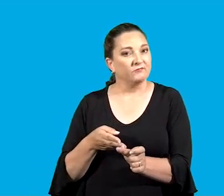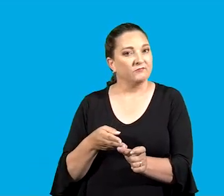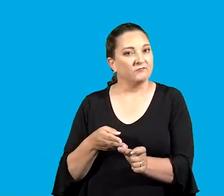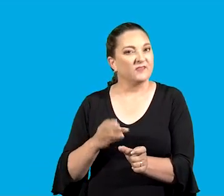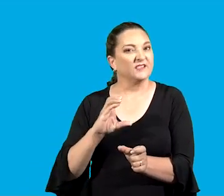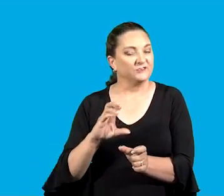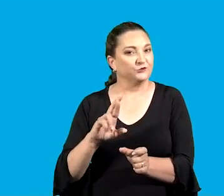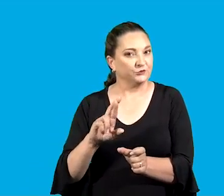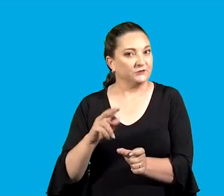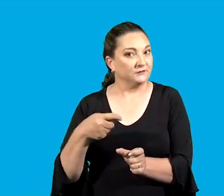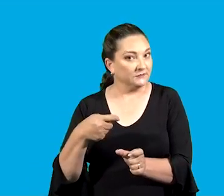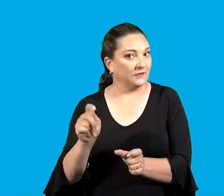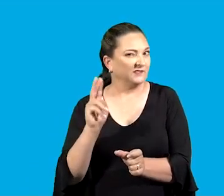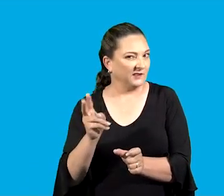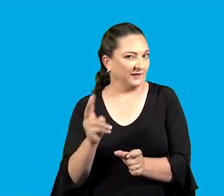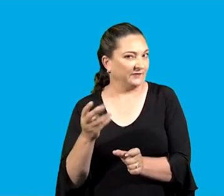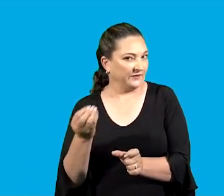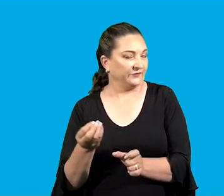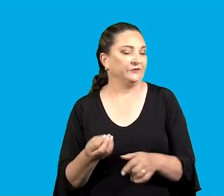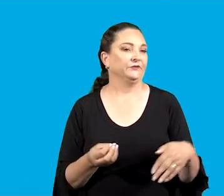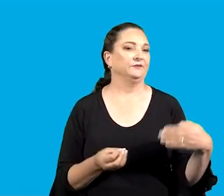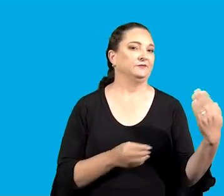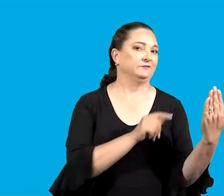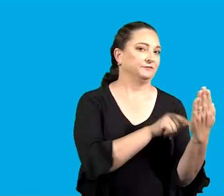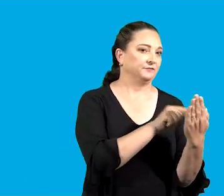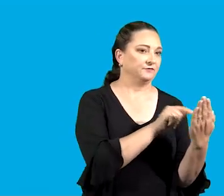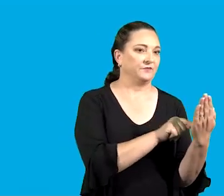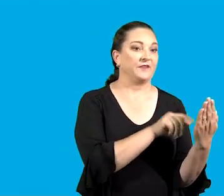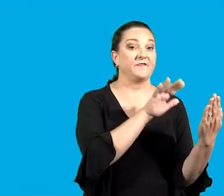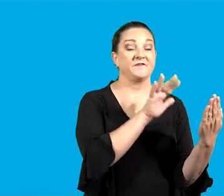I have my credit sales again, remember? So I'm going to say